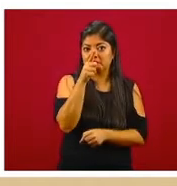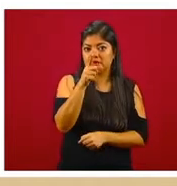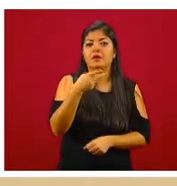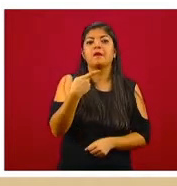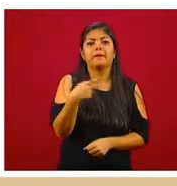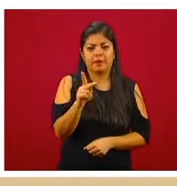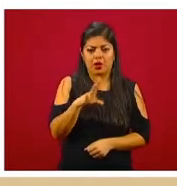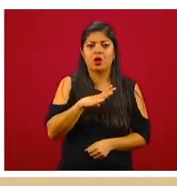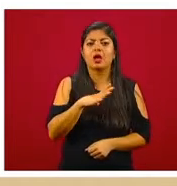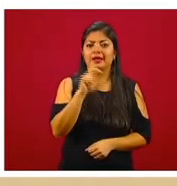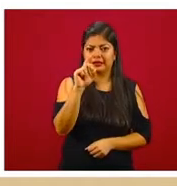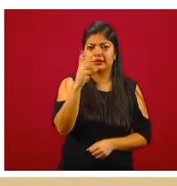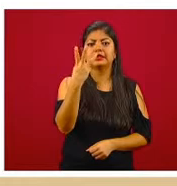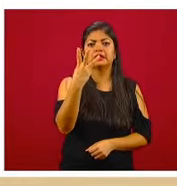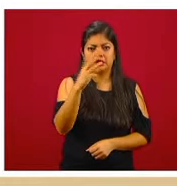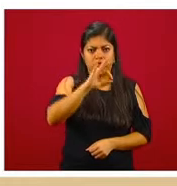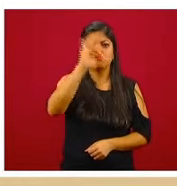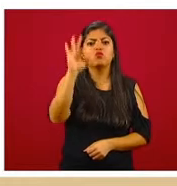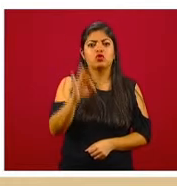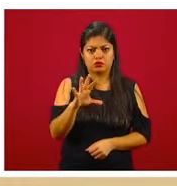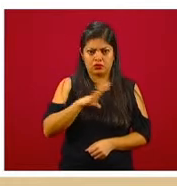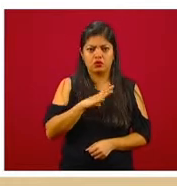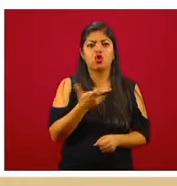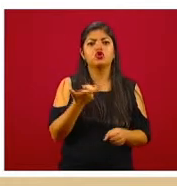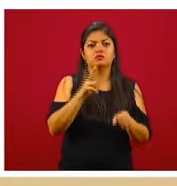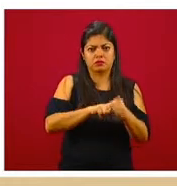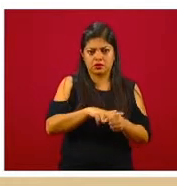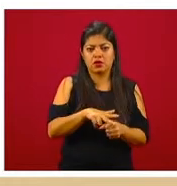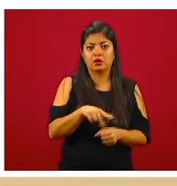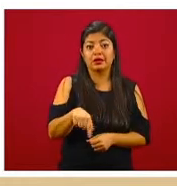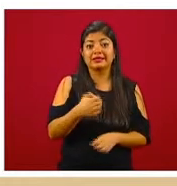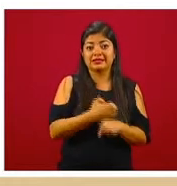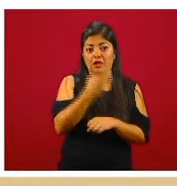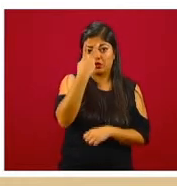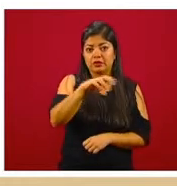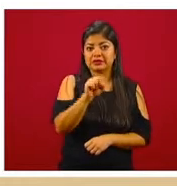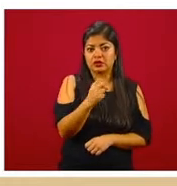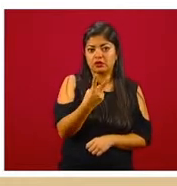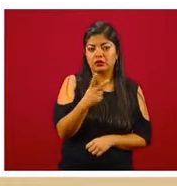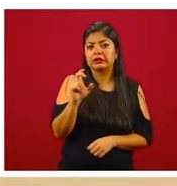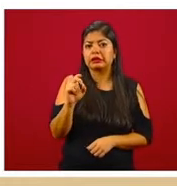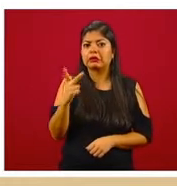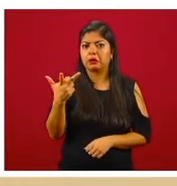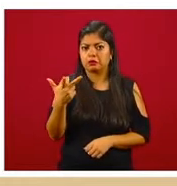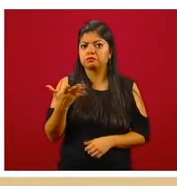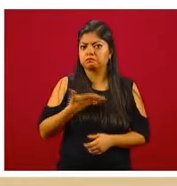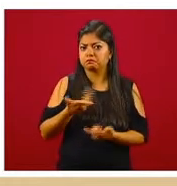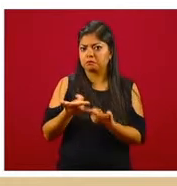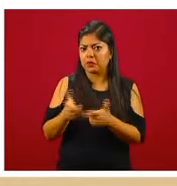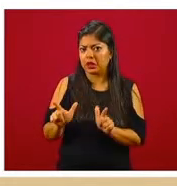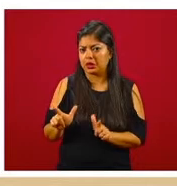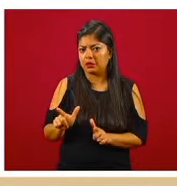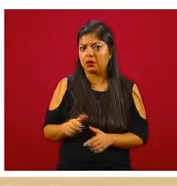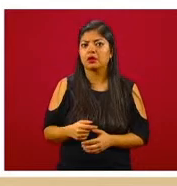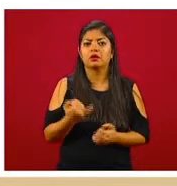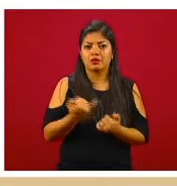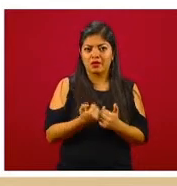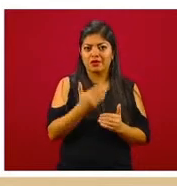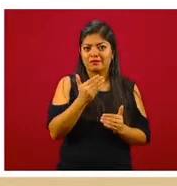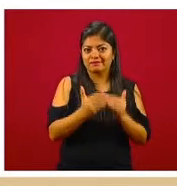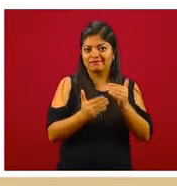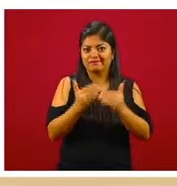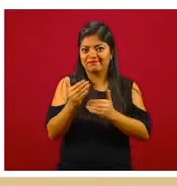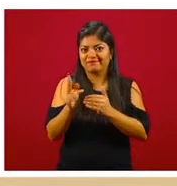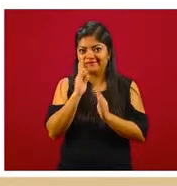todavía that tenemos is having 33% de pandemic disponibilidad, en el activity. Estado de México We 62% do de still have ocupación, 33% 38% of de bed disponibilidad availability, y And así in Mexico City,